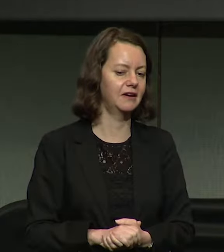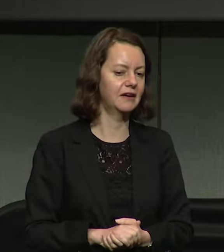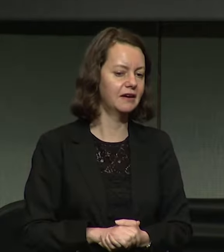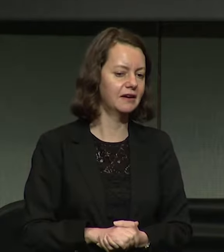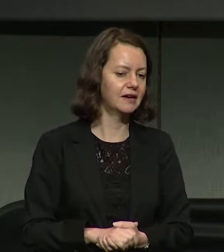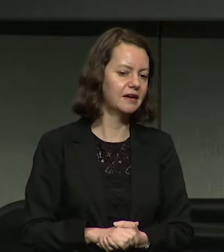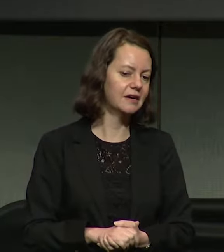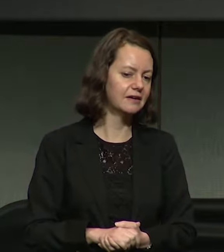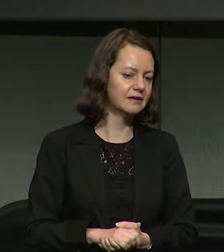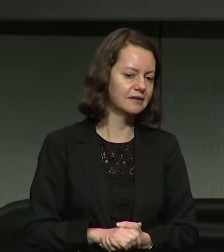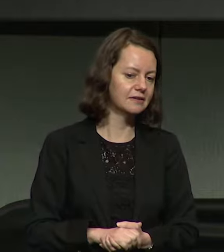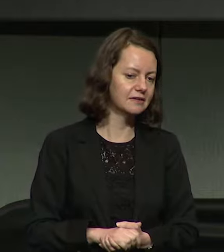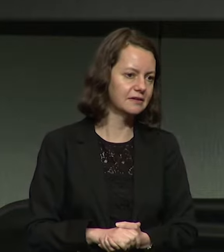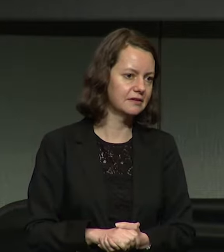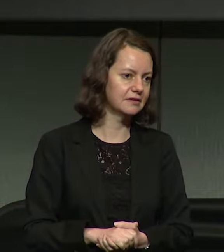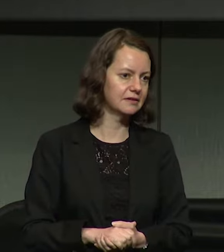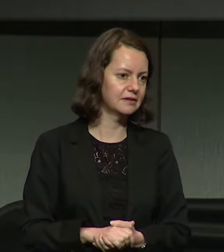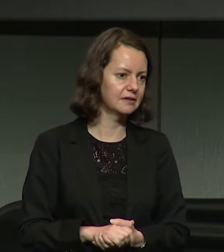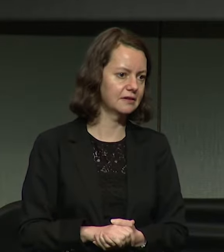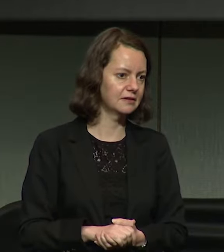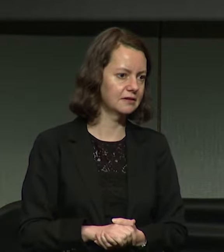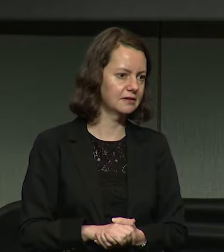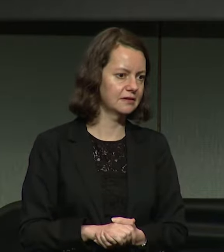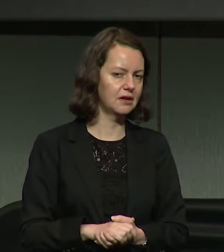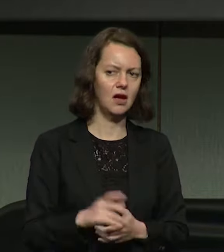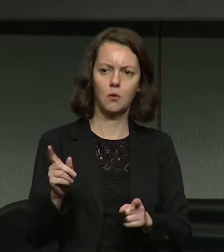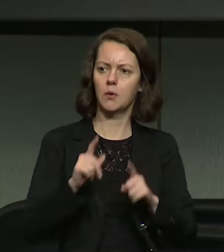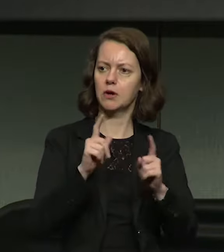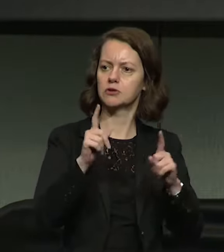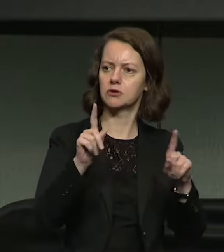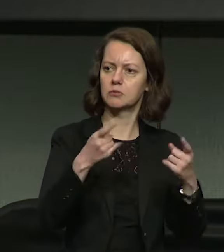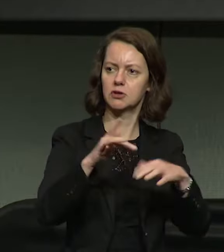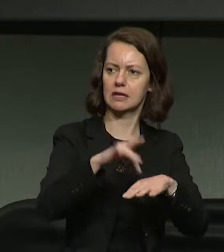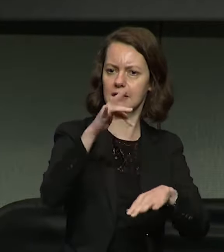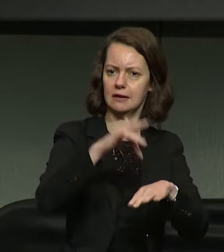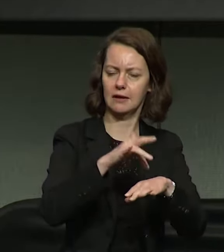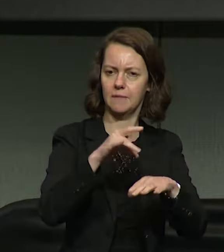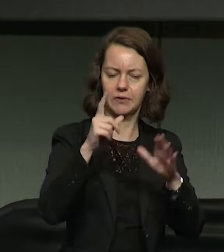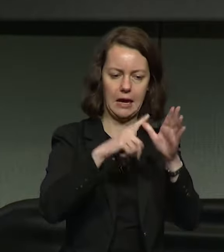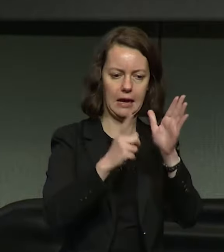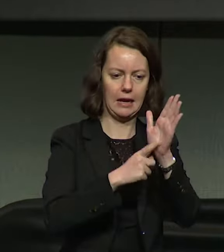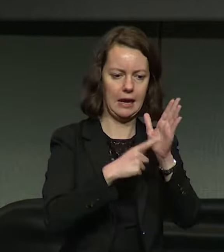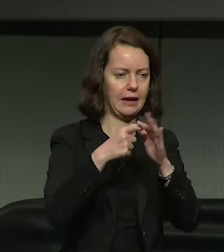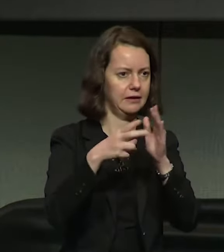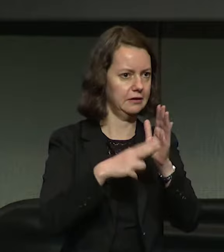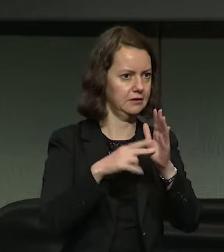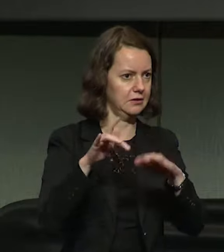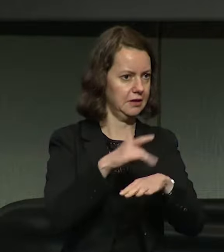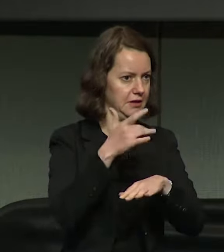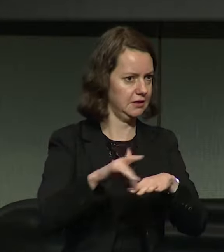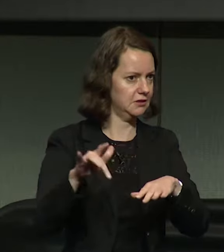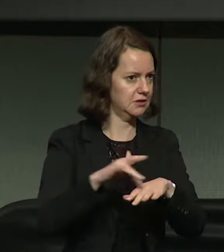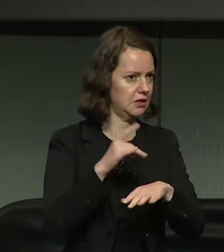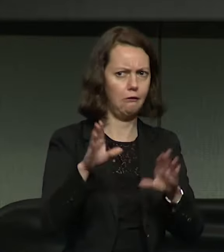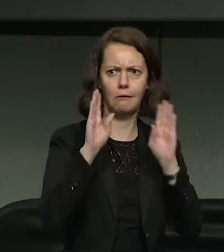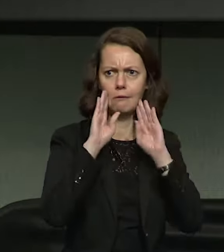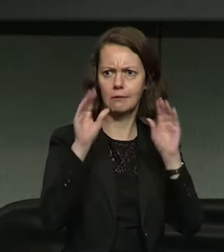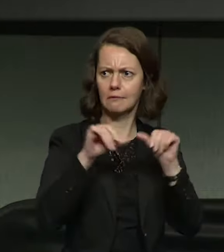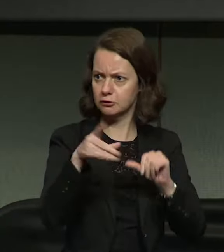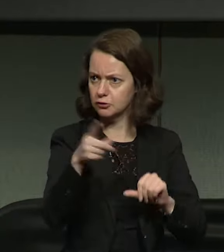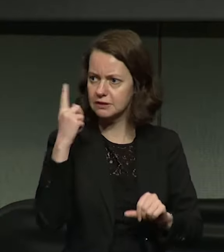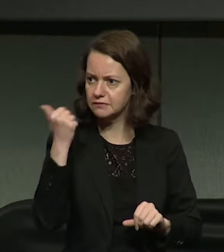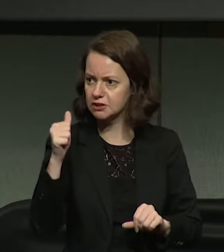where did we go? We went to the musical Aladdin, and it was magnificent. Anybody